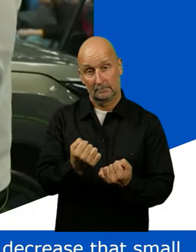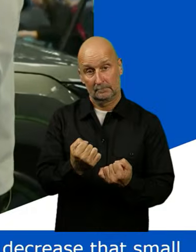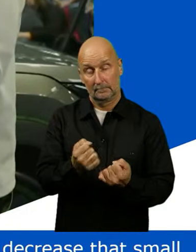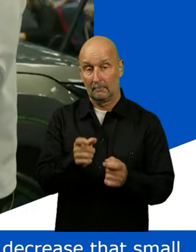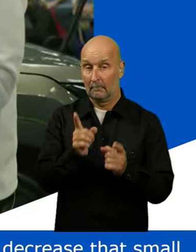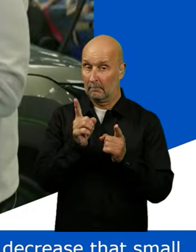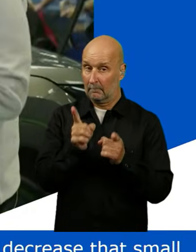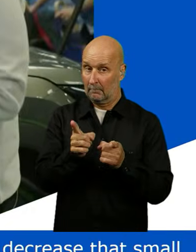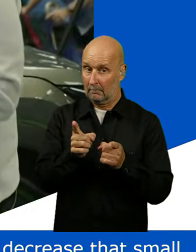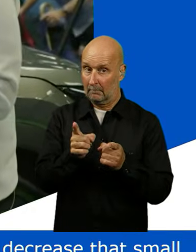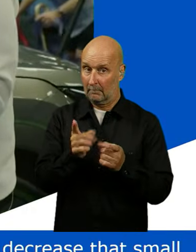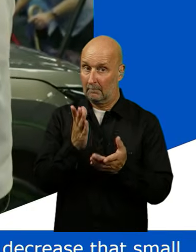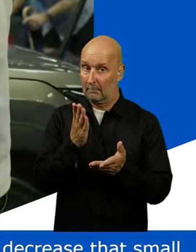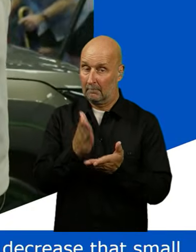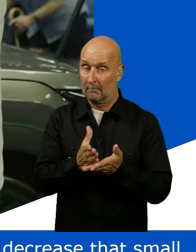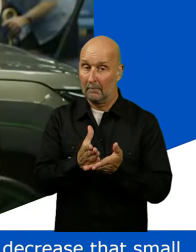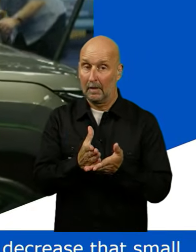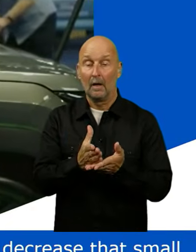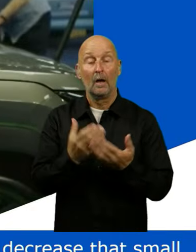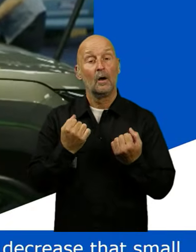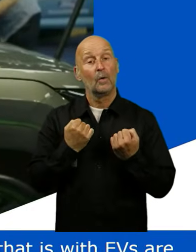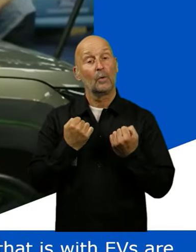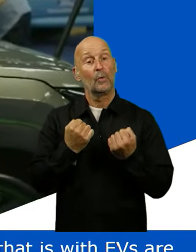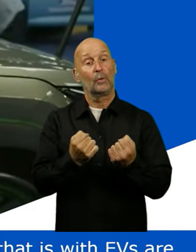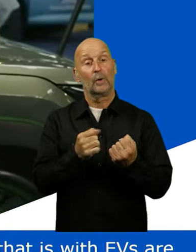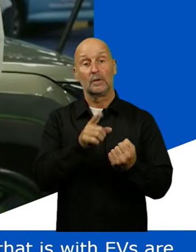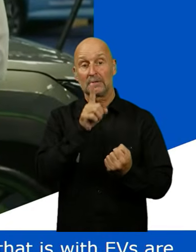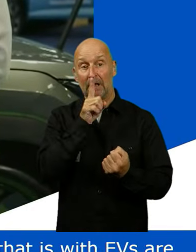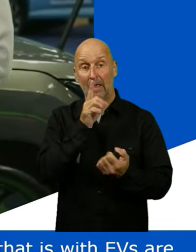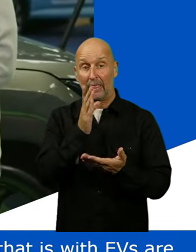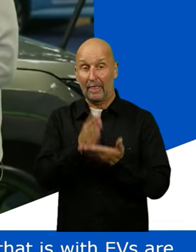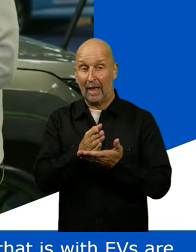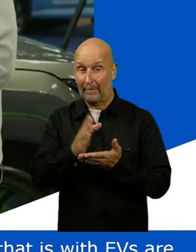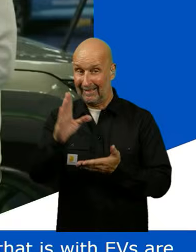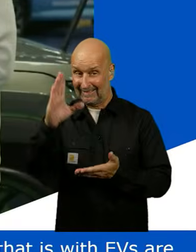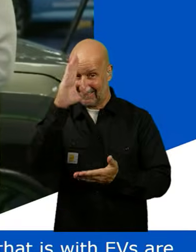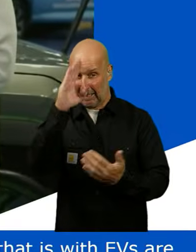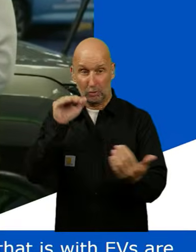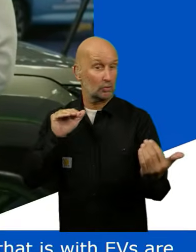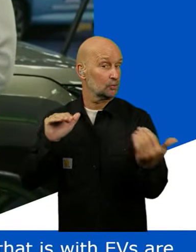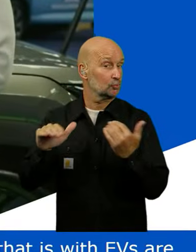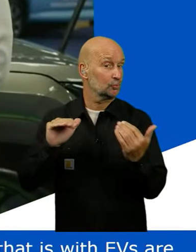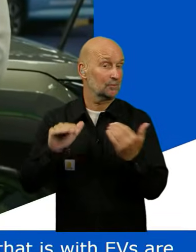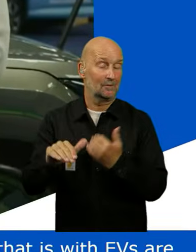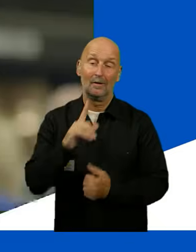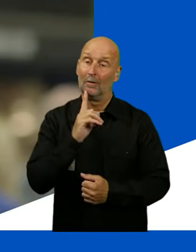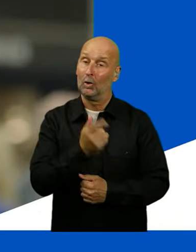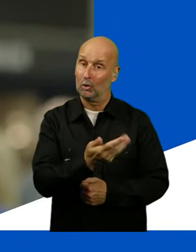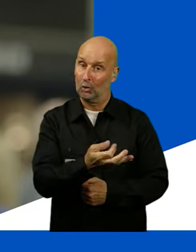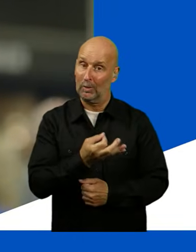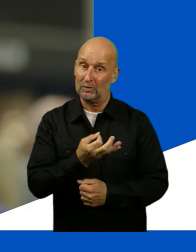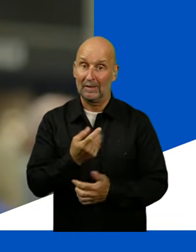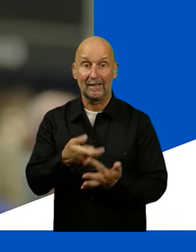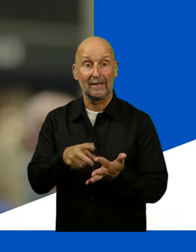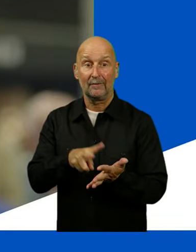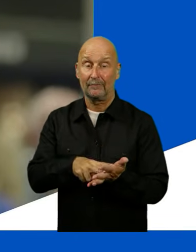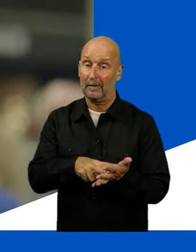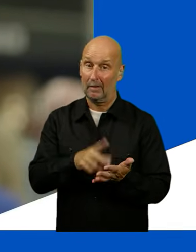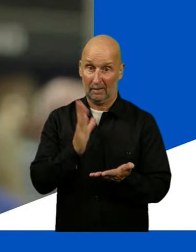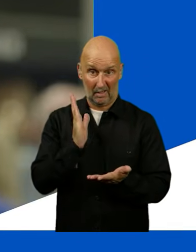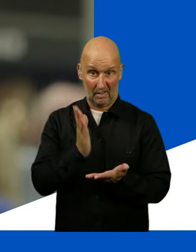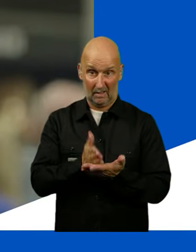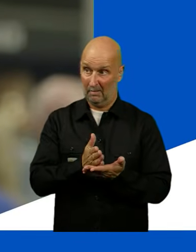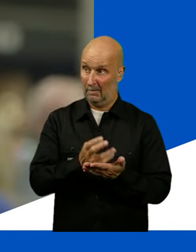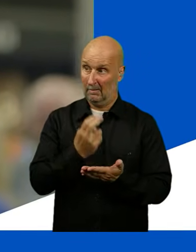are they silent? And when they are silent, are they dangerous? So that's a very good question. EVs are silent by